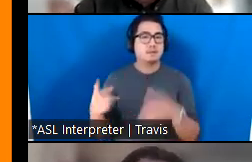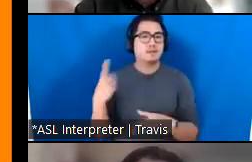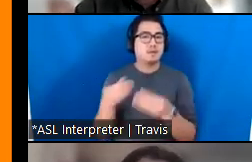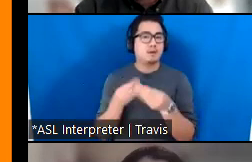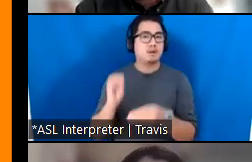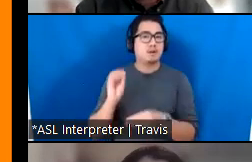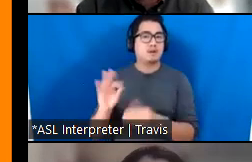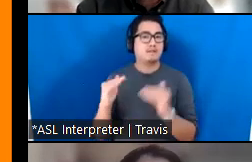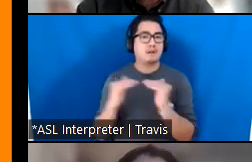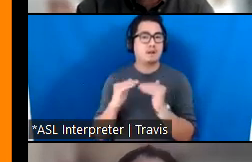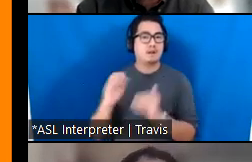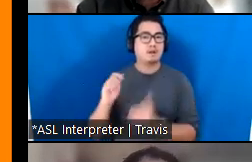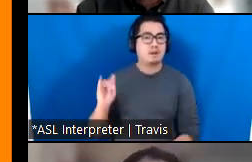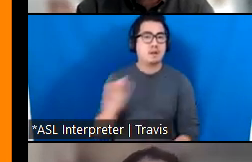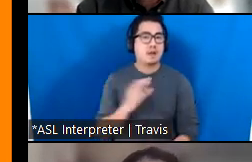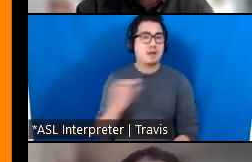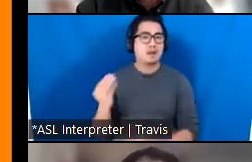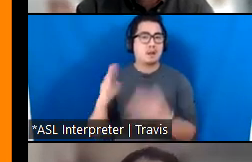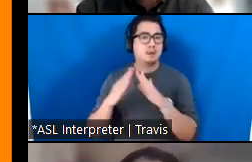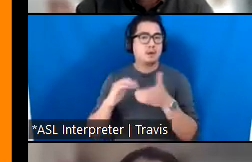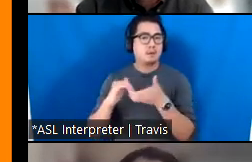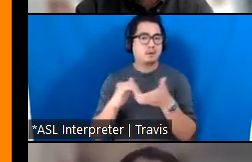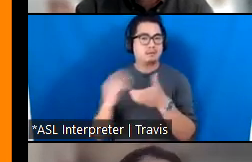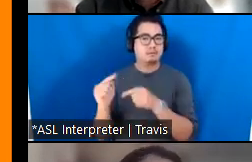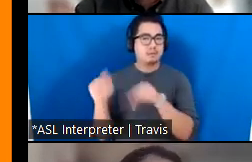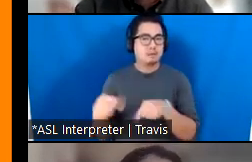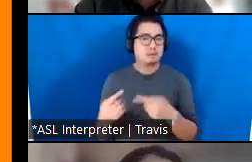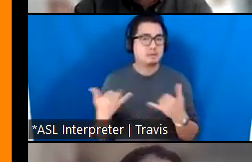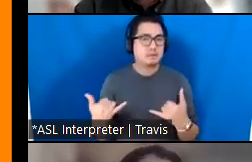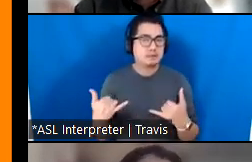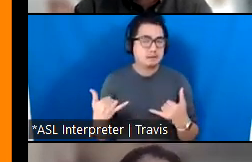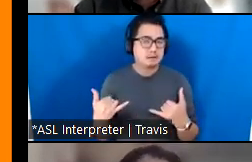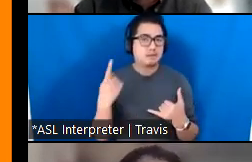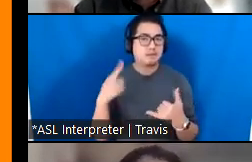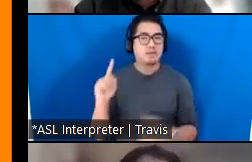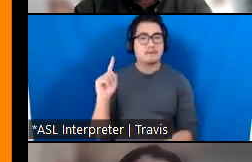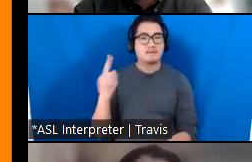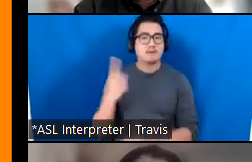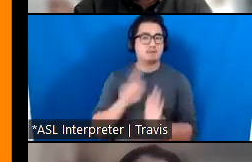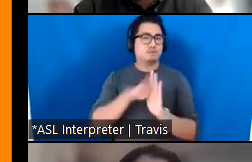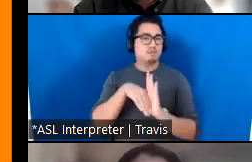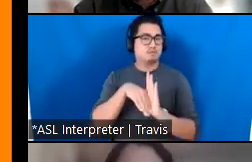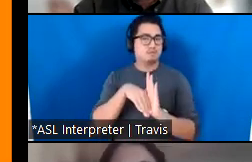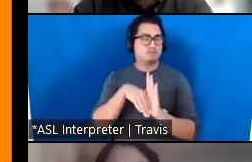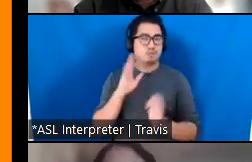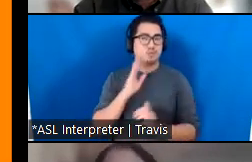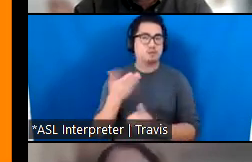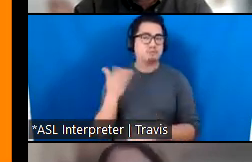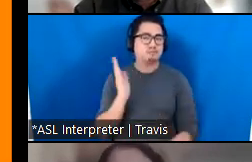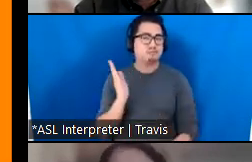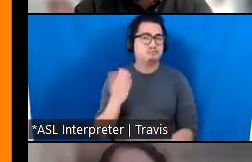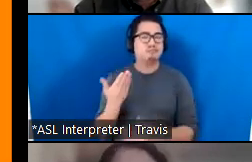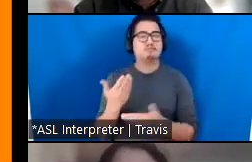Equity and Community Partnership. He is here today for the first half hour to cover some COVID things